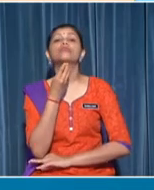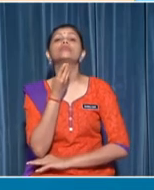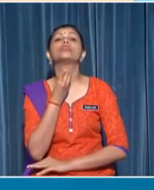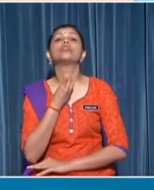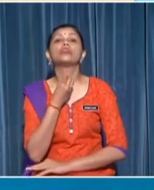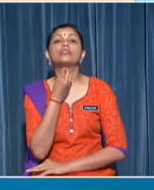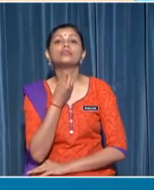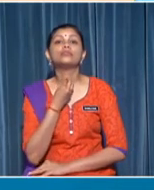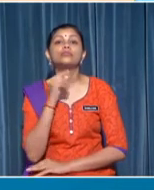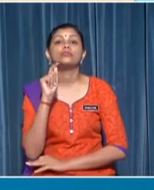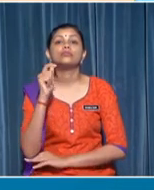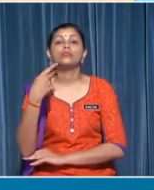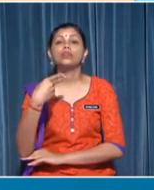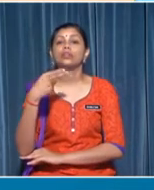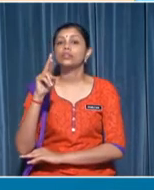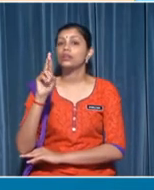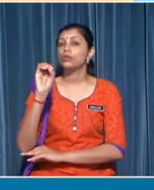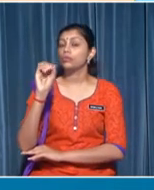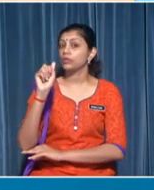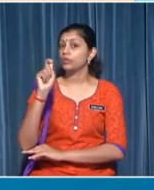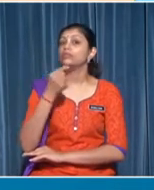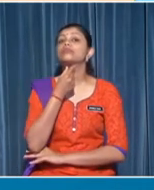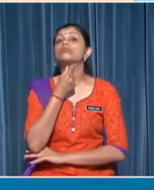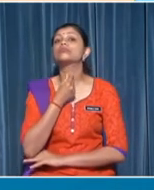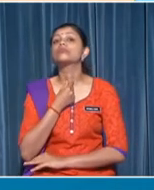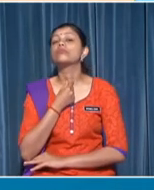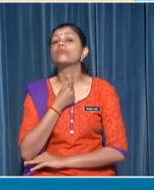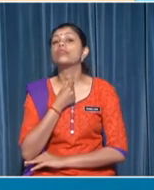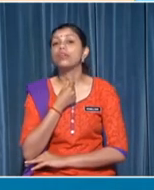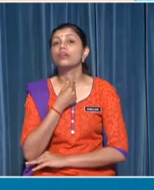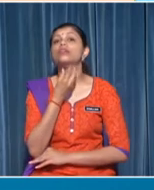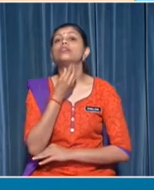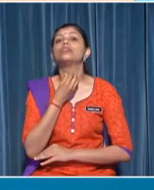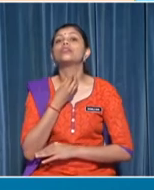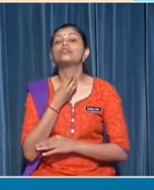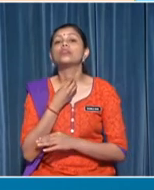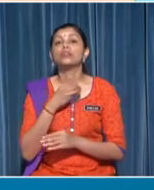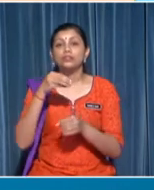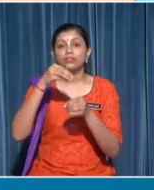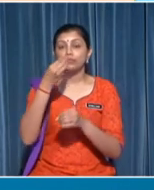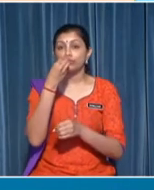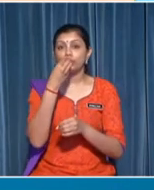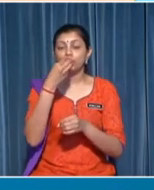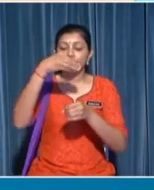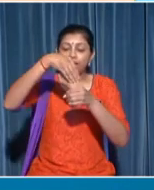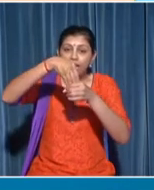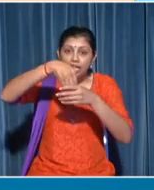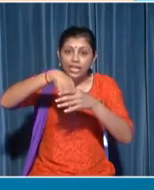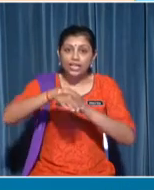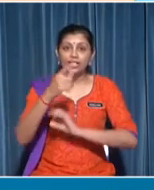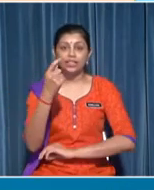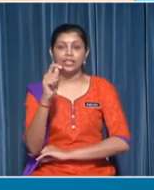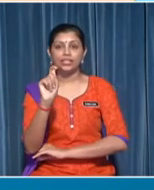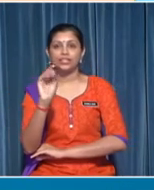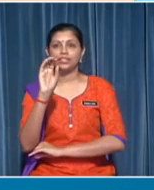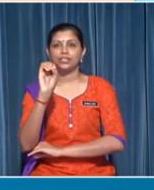swallowed. Next, the food will go through the esophagus. Now, there are